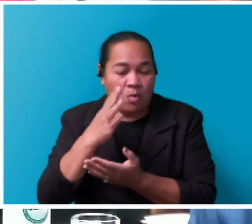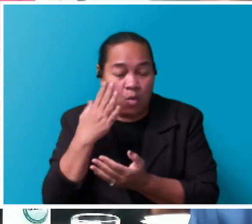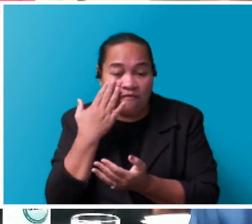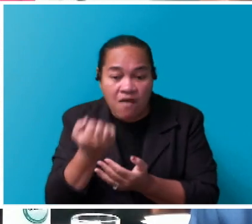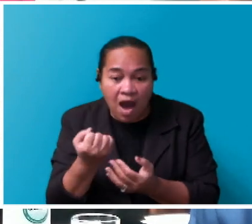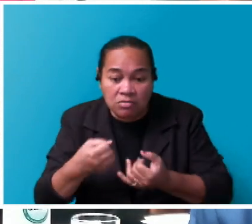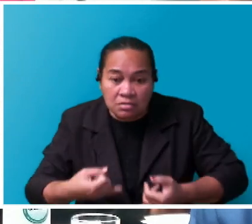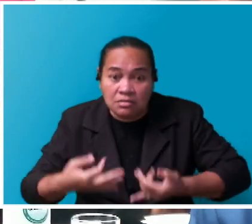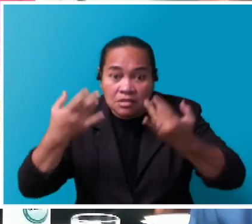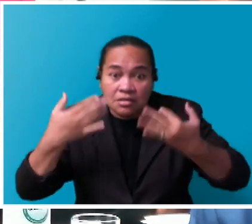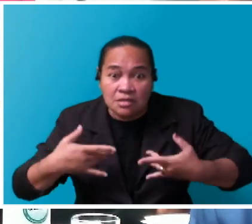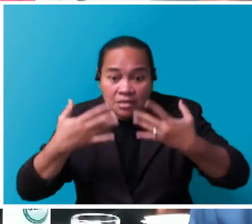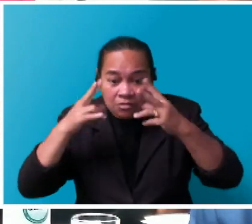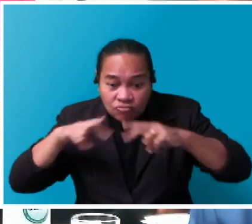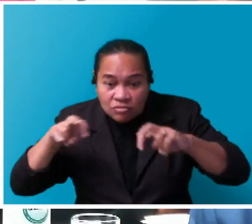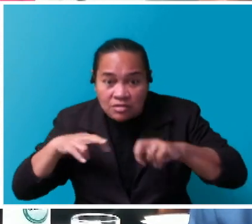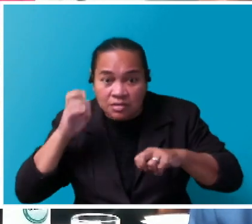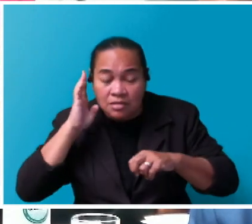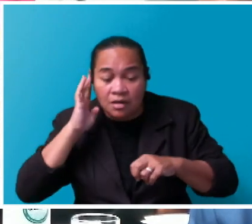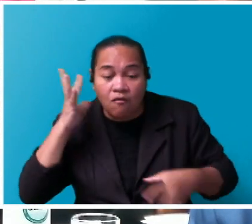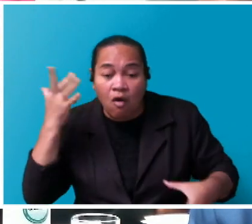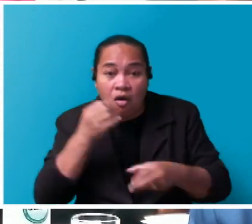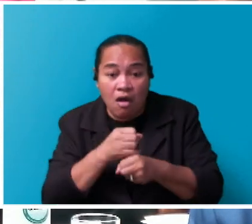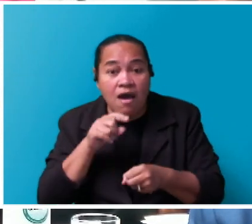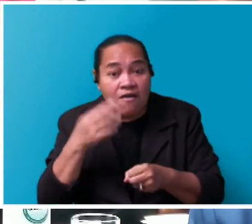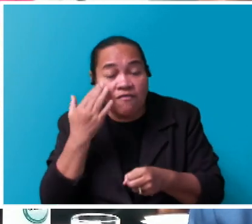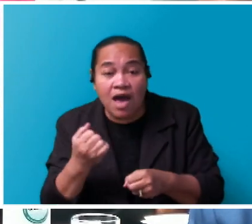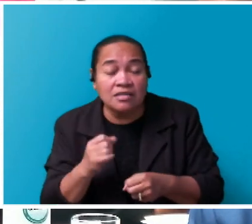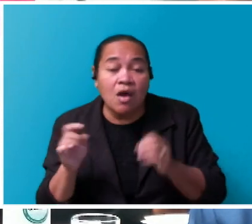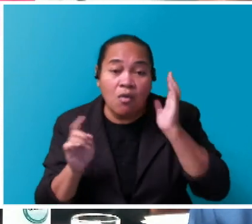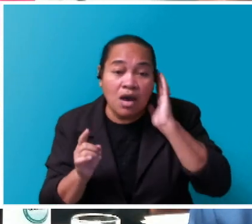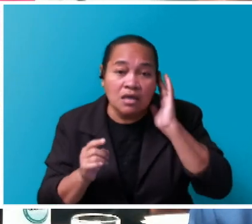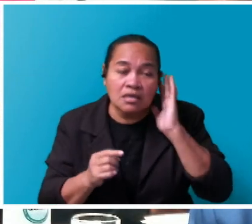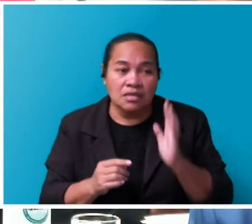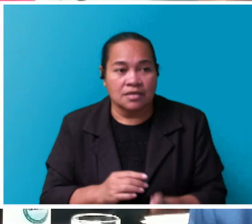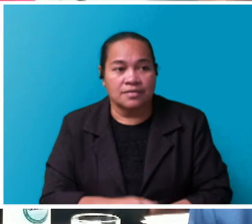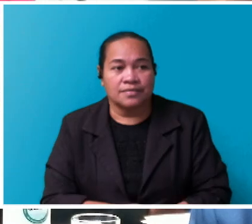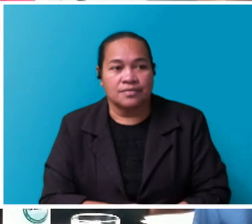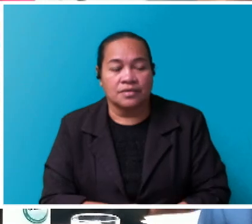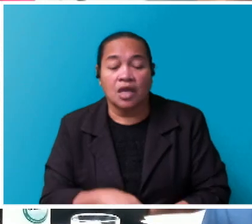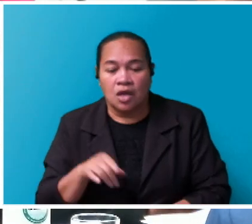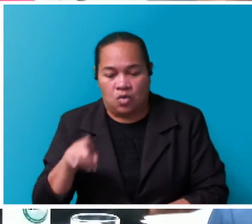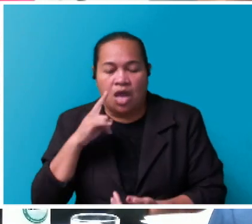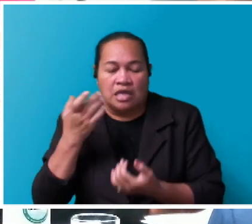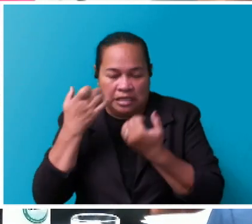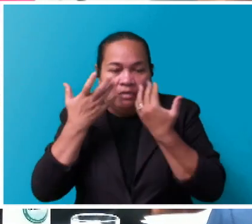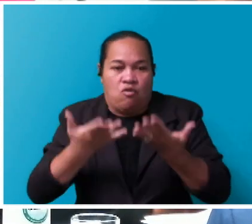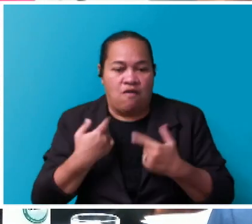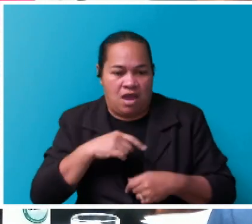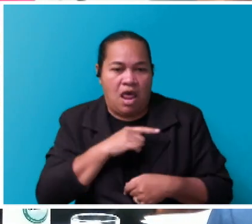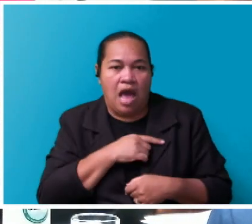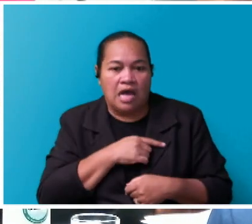drawn from the written submissions and follow-up conversations have provided critical insight